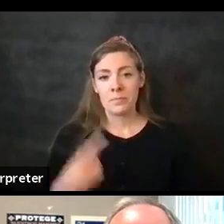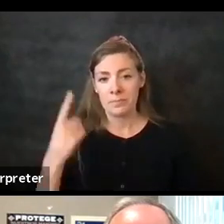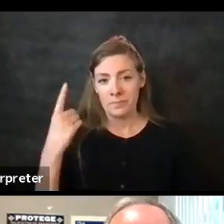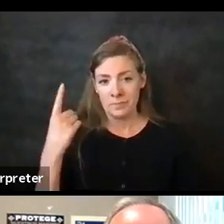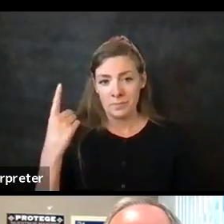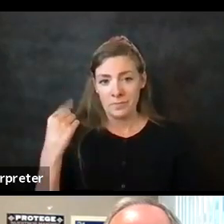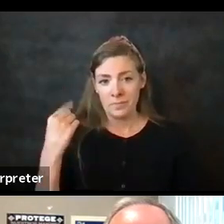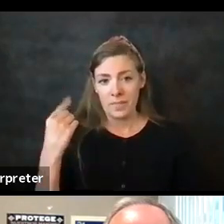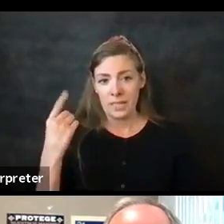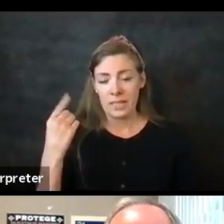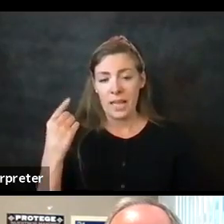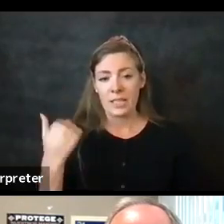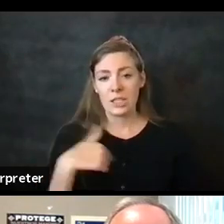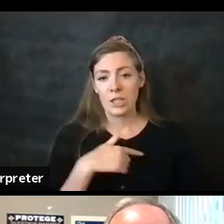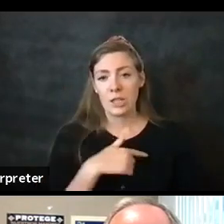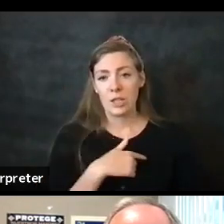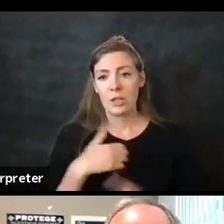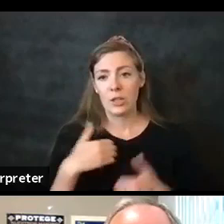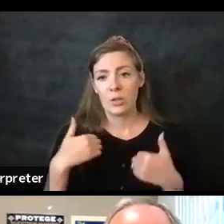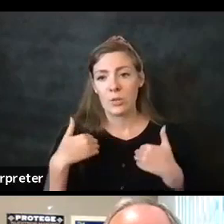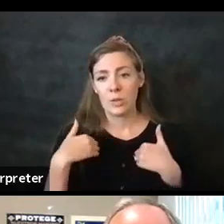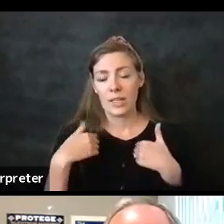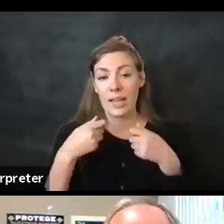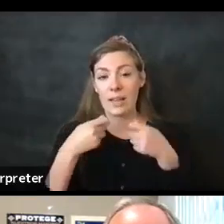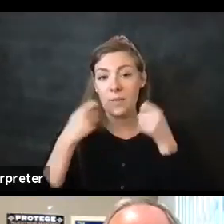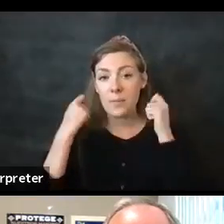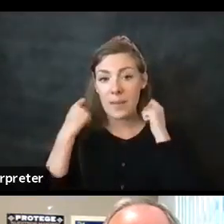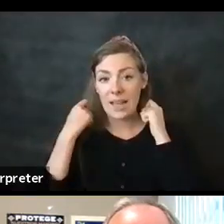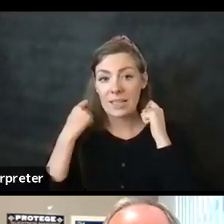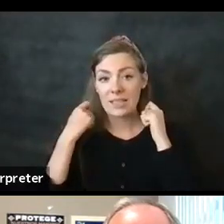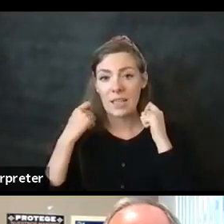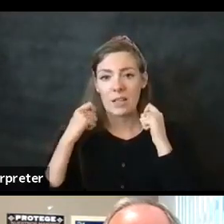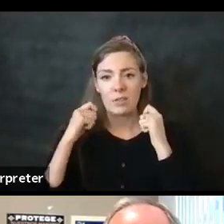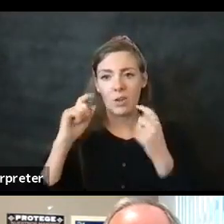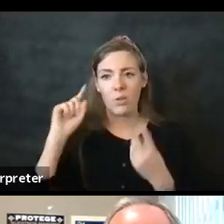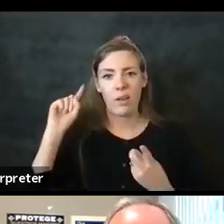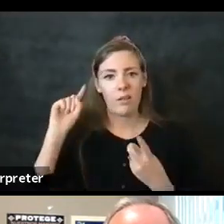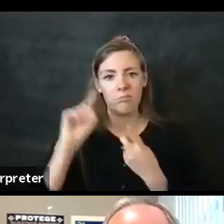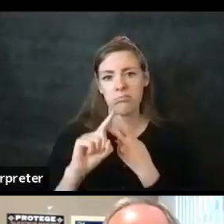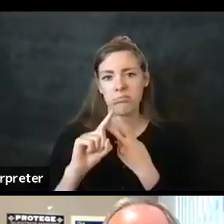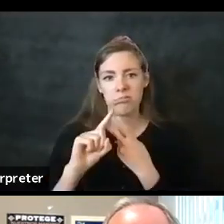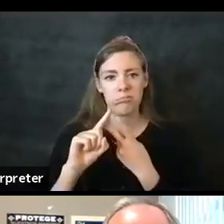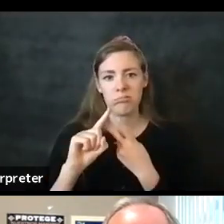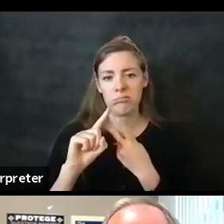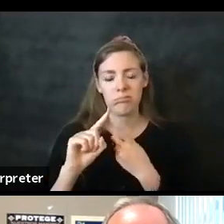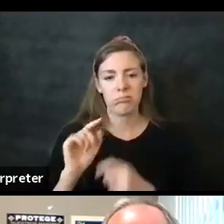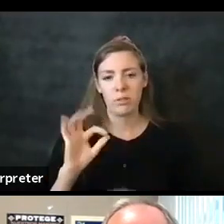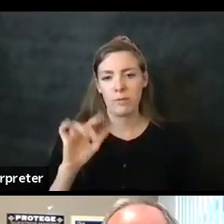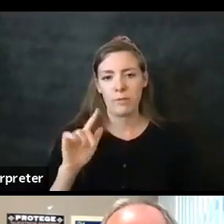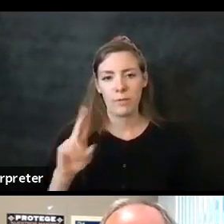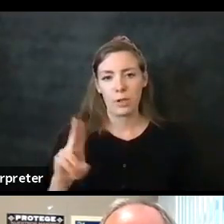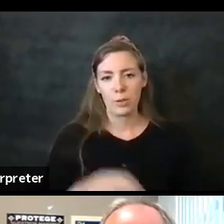we had, with the masking, we had very little influenza in the community.